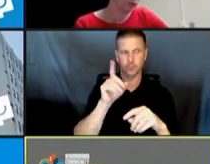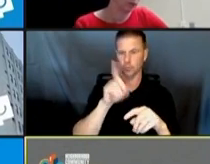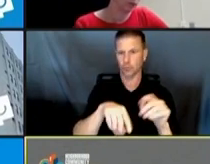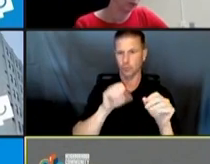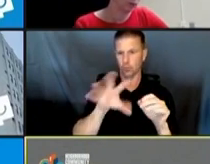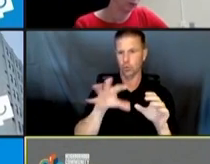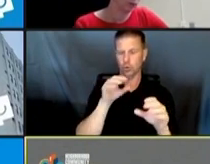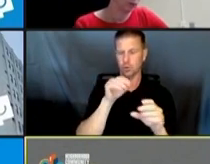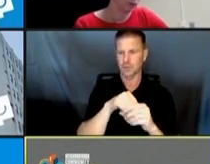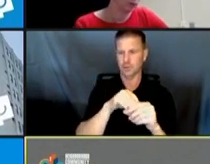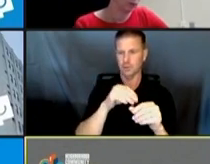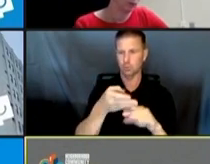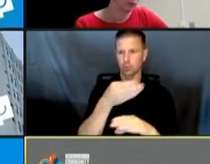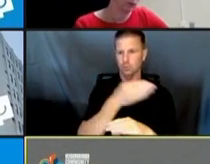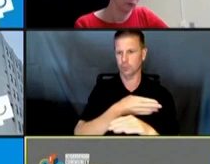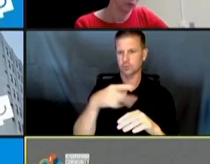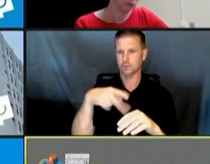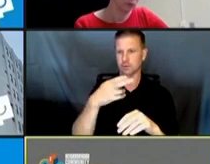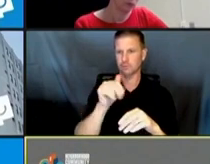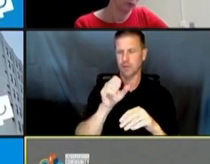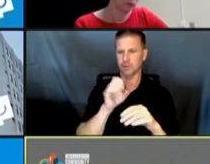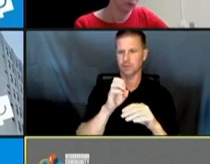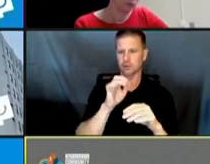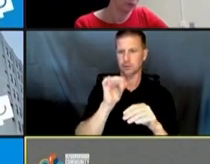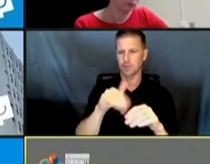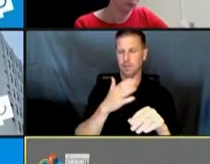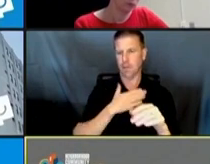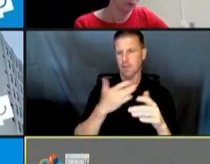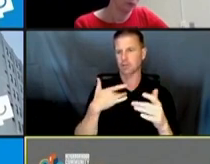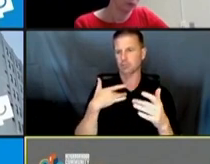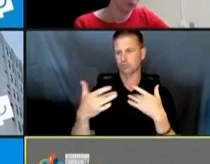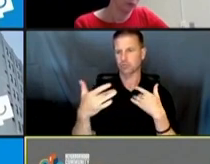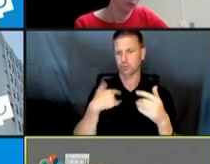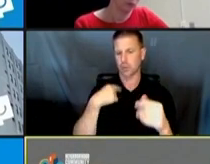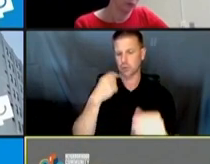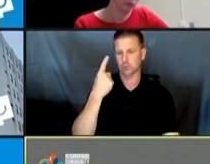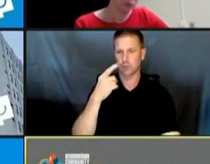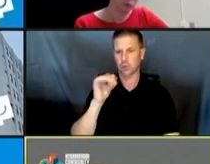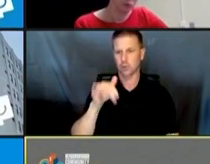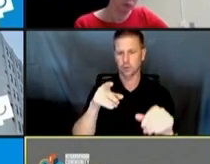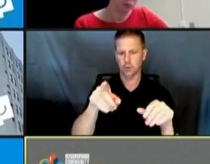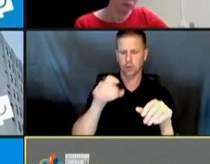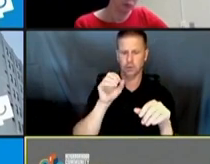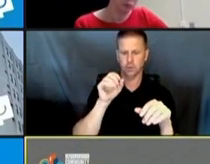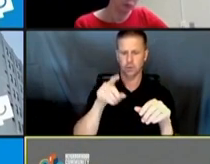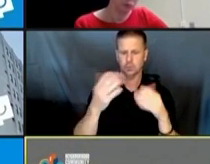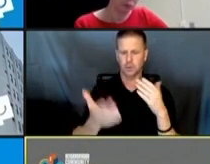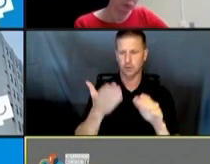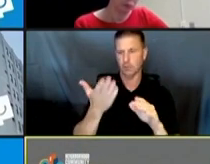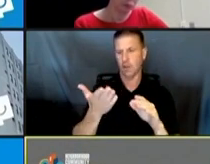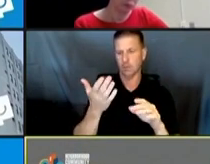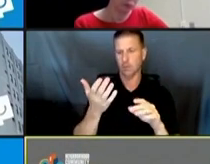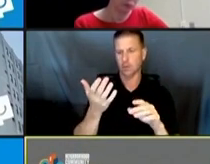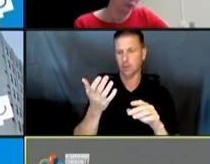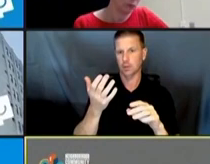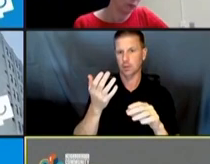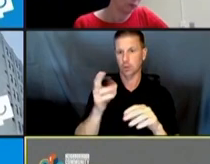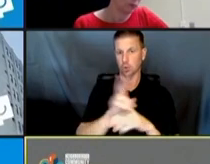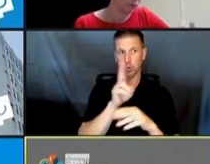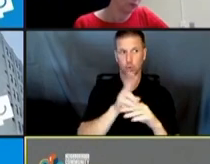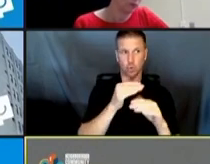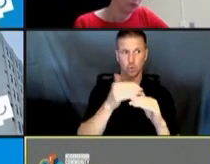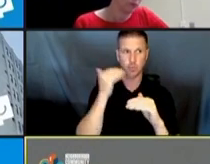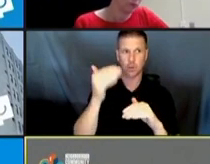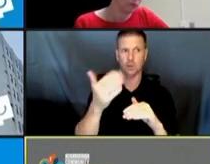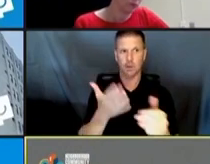into the previous phase. That's my concern. And I understand that you have folks who might be abusing it, but there's got to be some